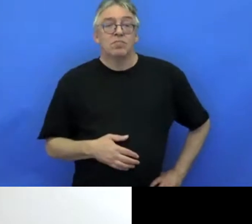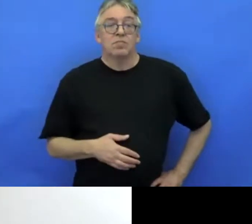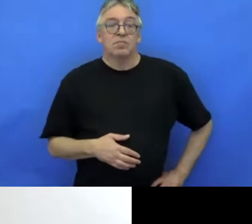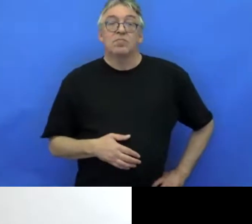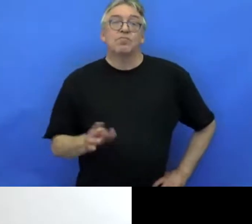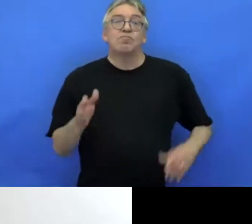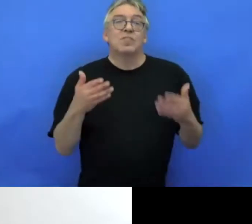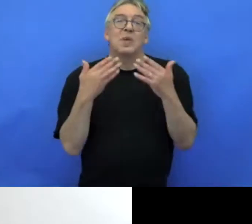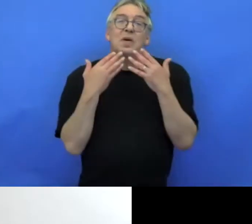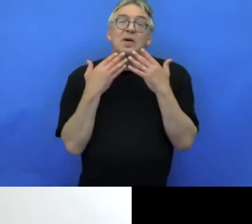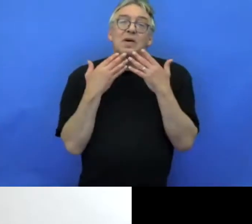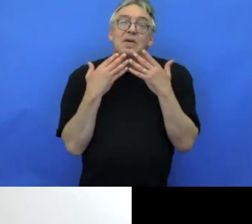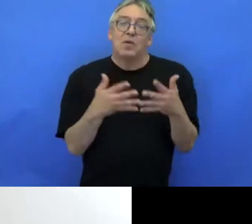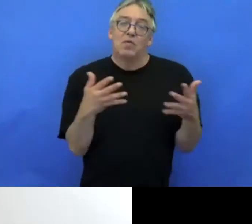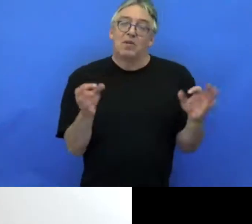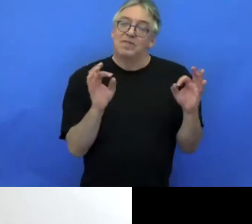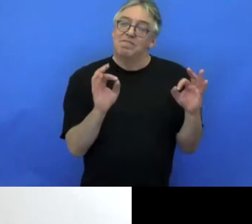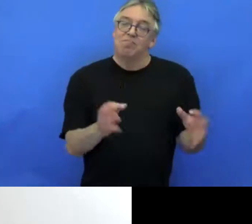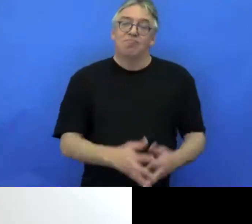Thank you very much, Gerard.